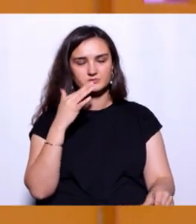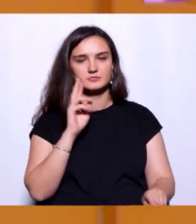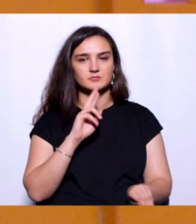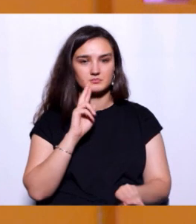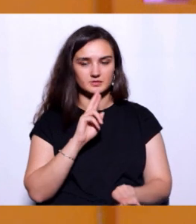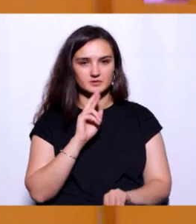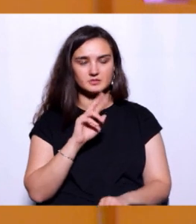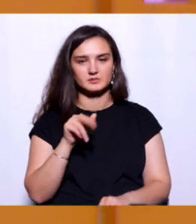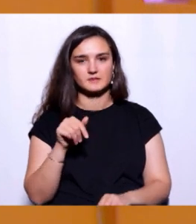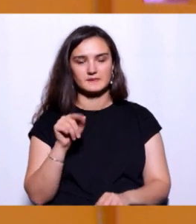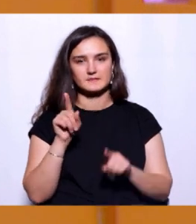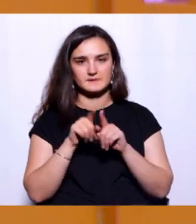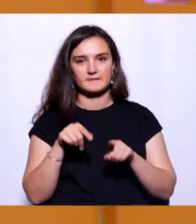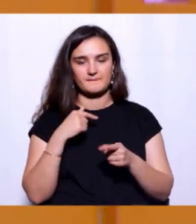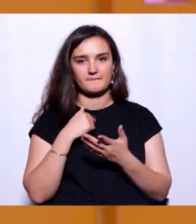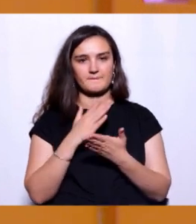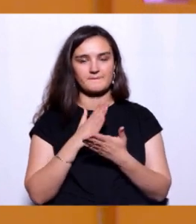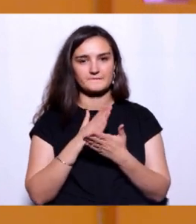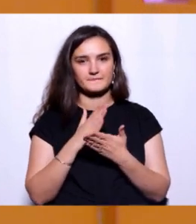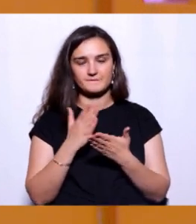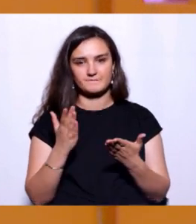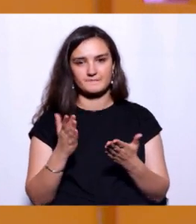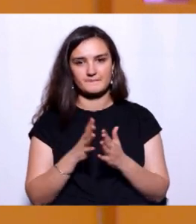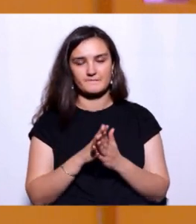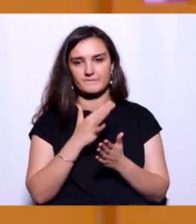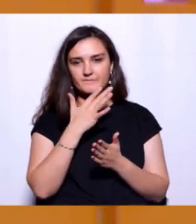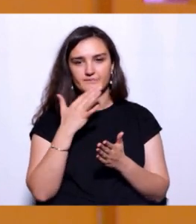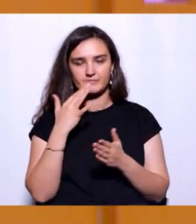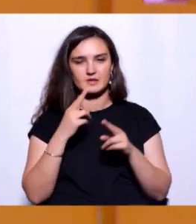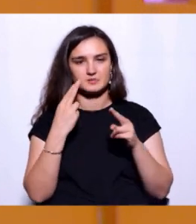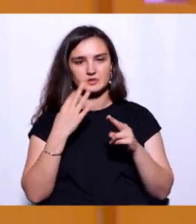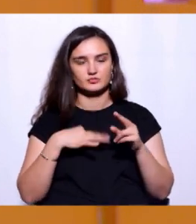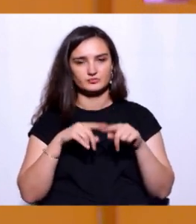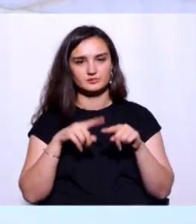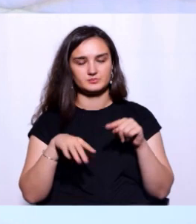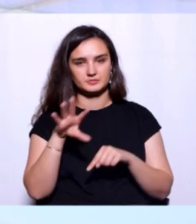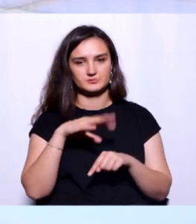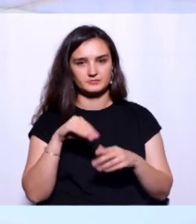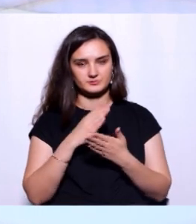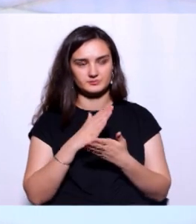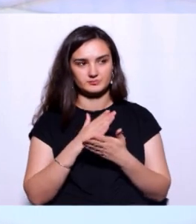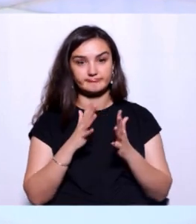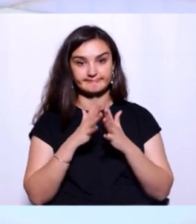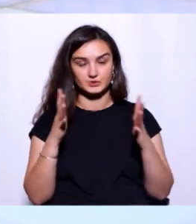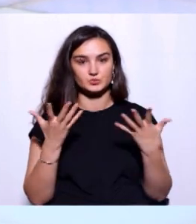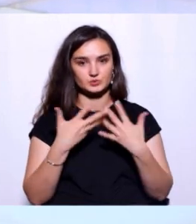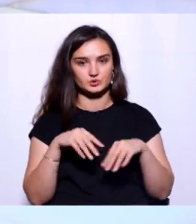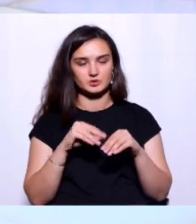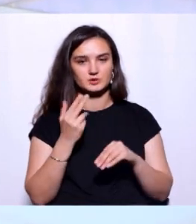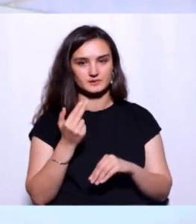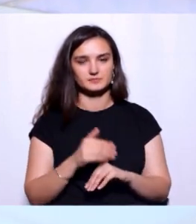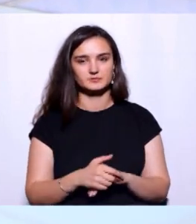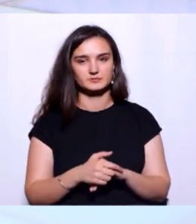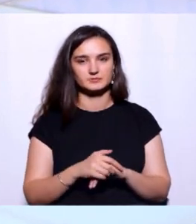aunts, and I also have a lot of cousins. Wow, such a big family.